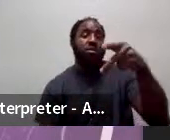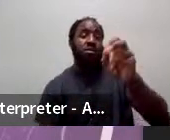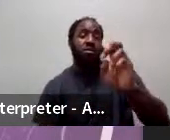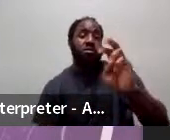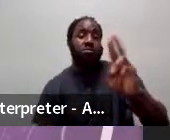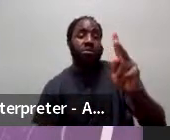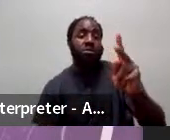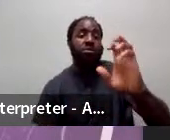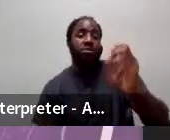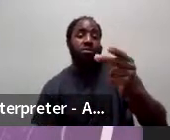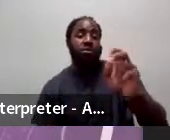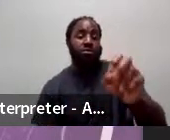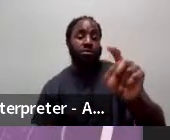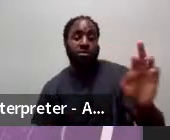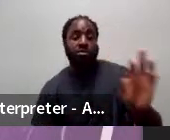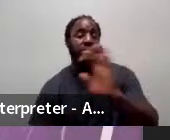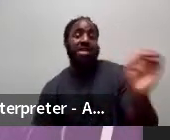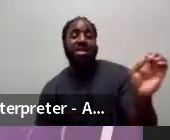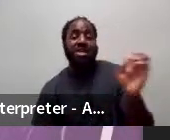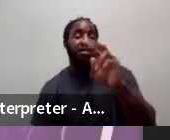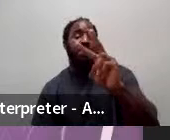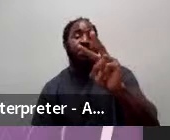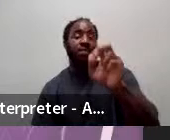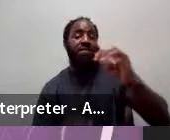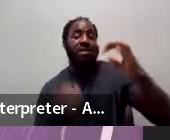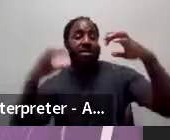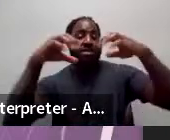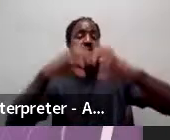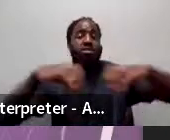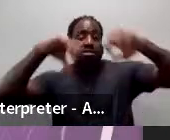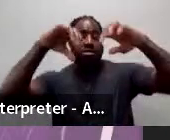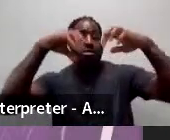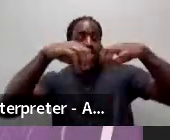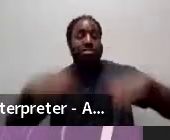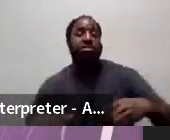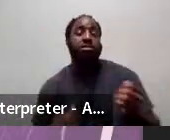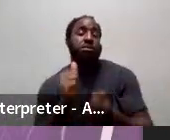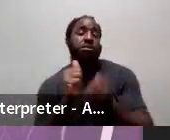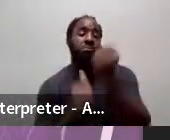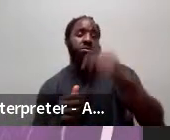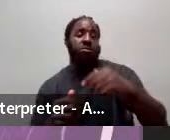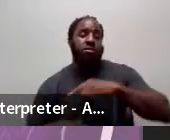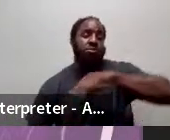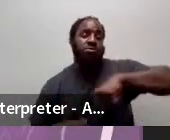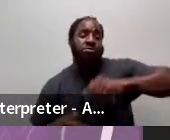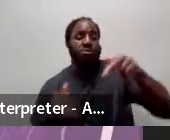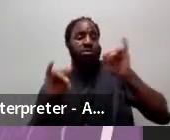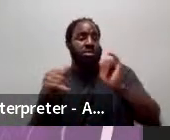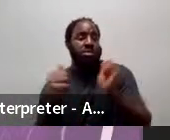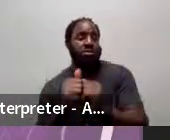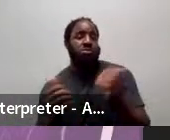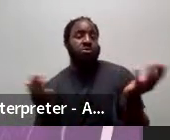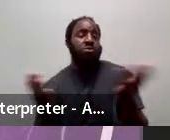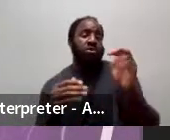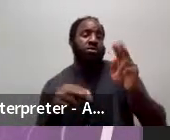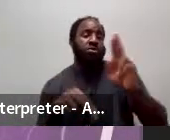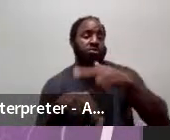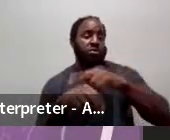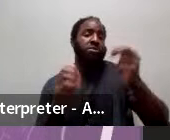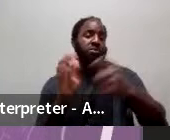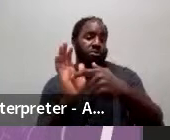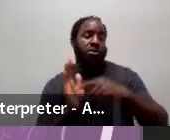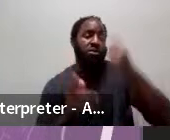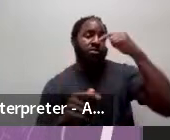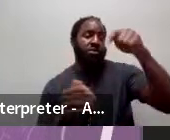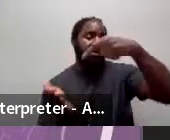Nest. We are mostly sticking to what would normally be required for these districts in